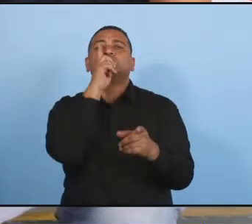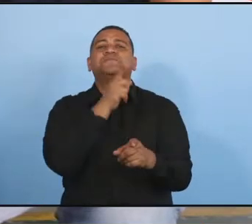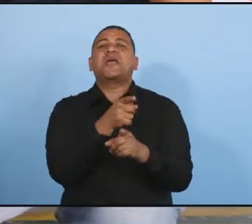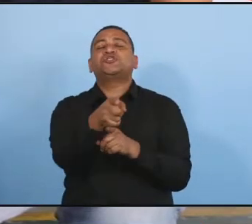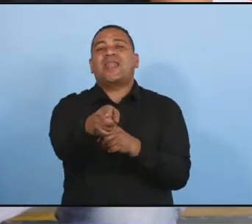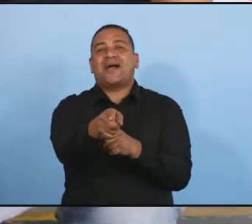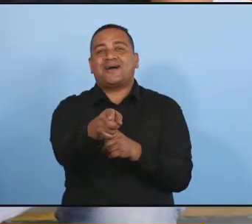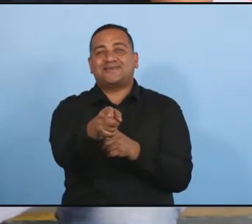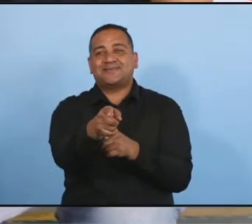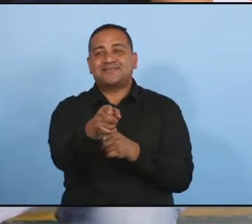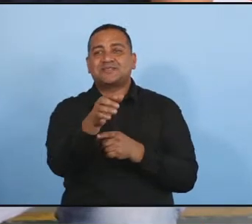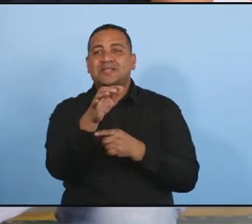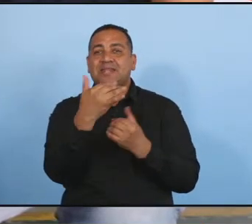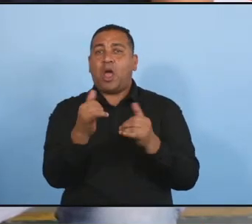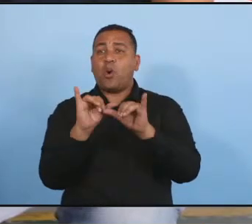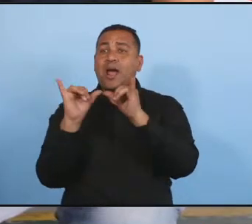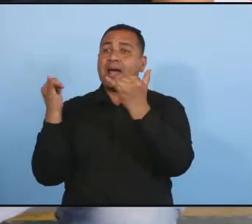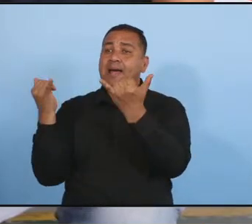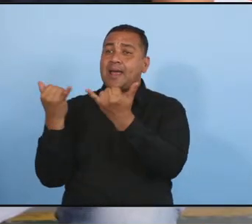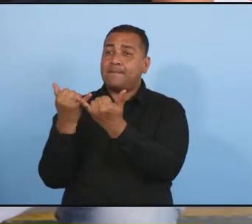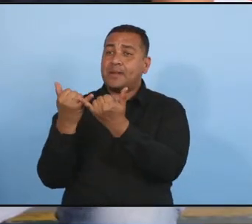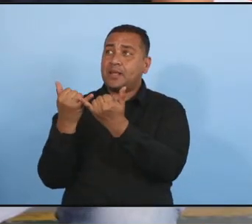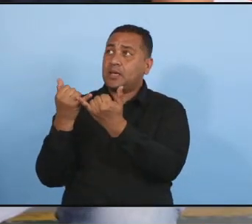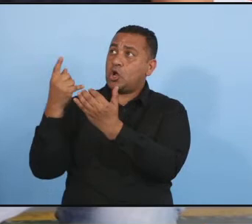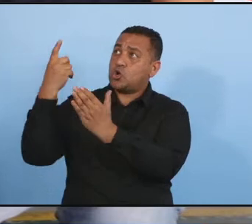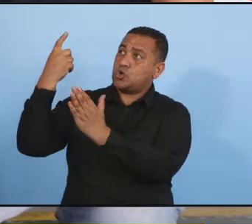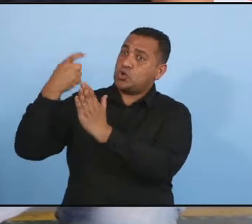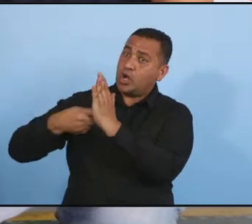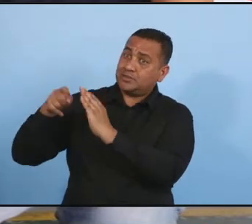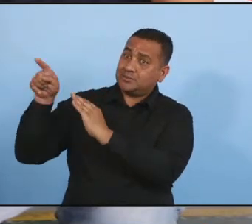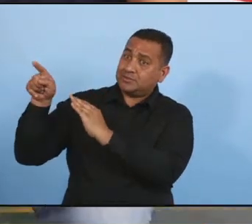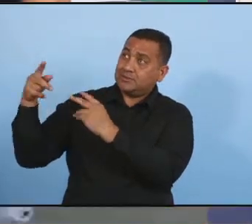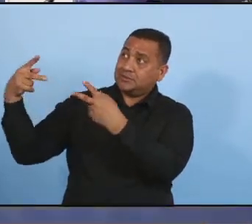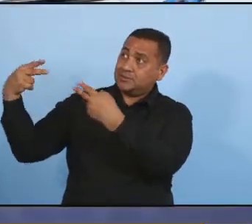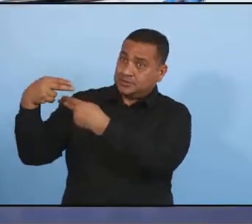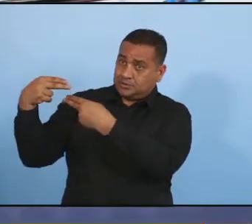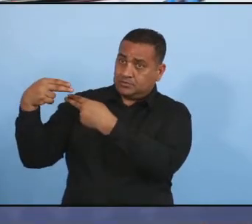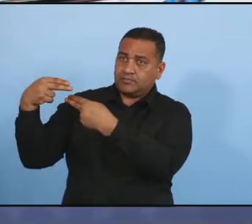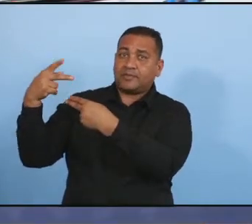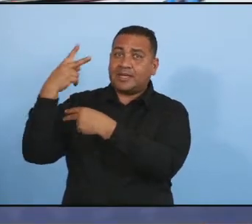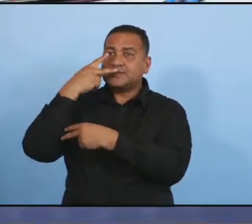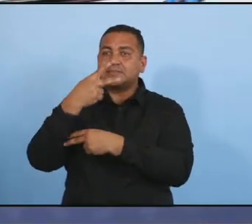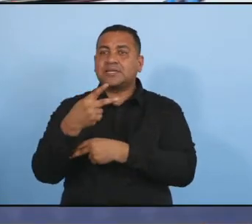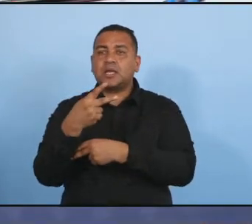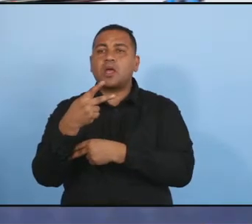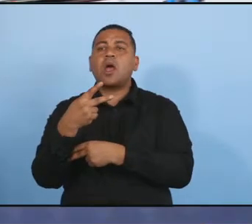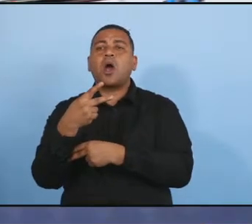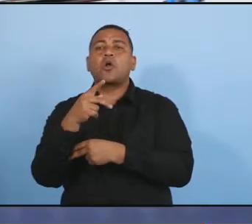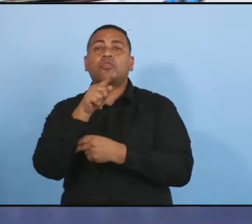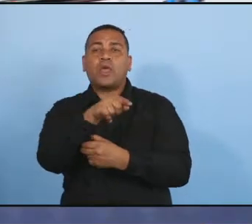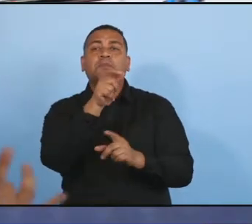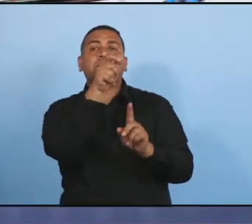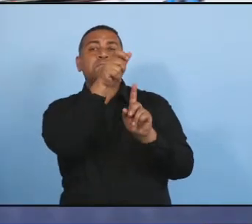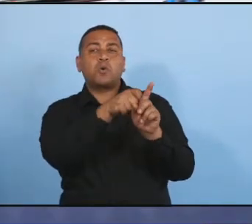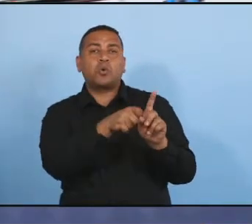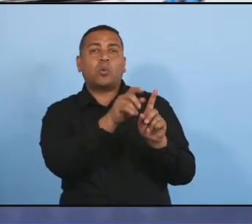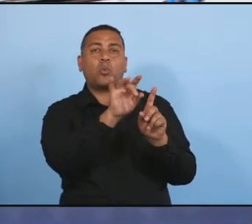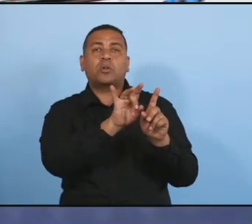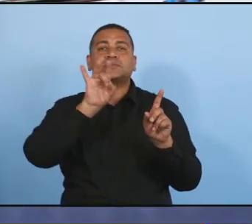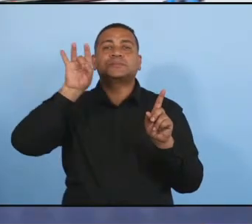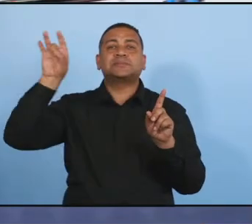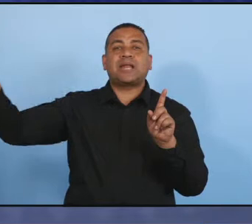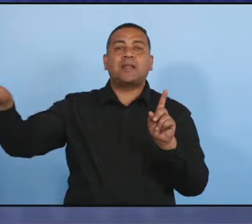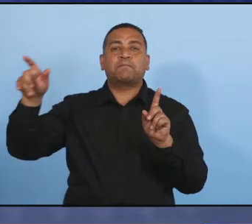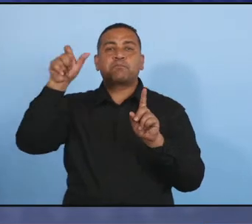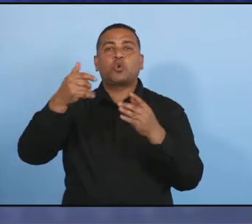company cost, the companies are now sending their guys to Northlink to upskill them so that they don't have